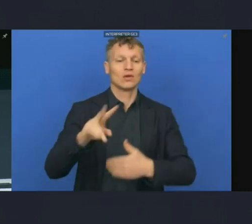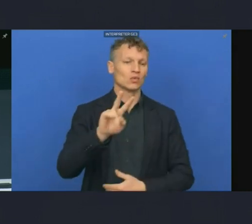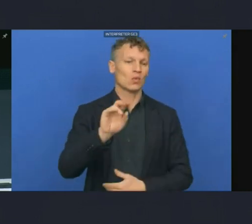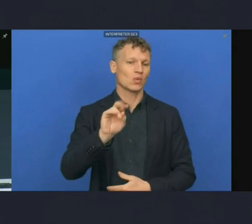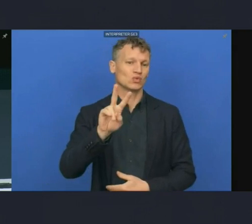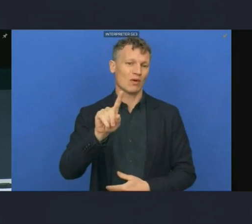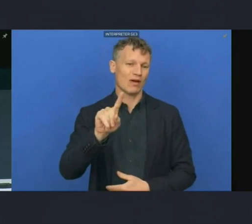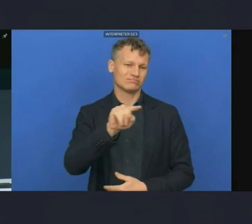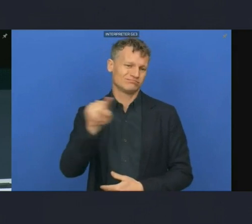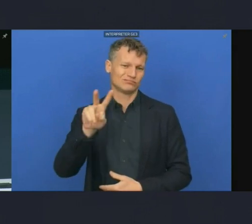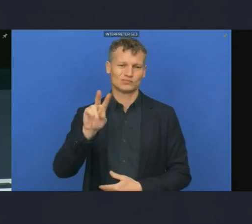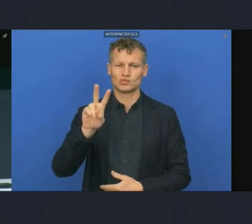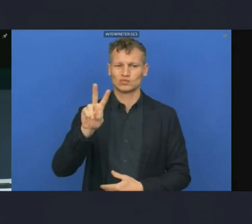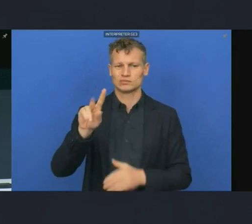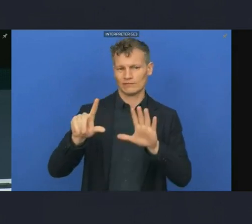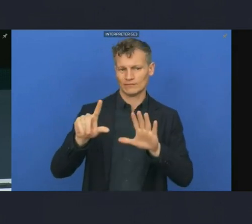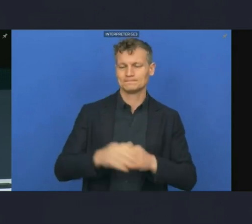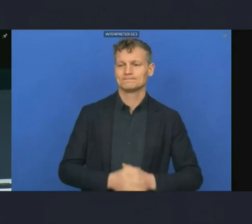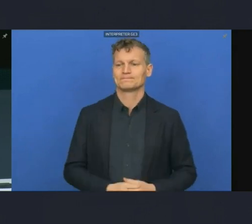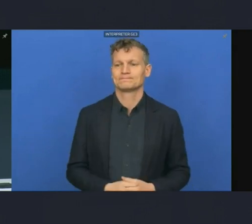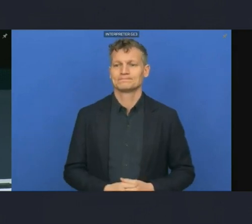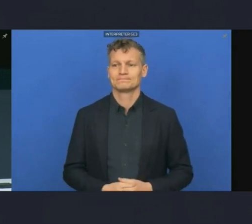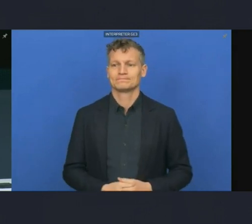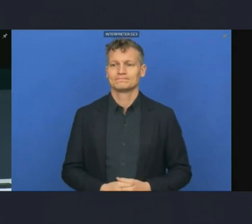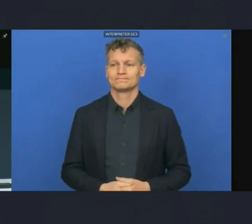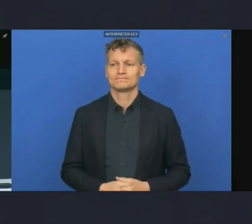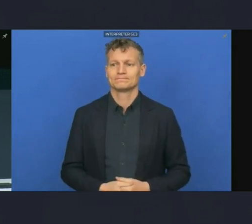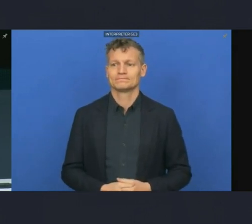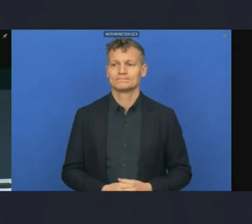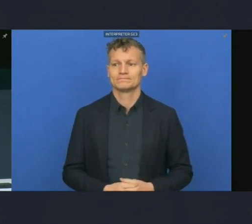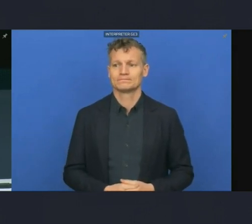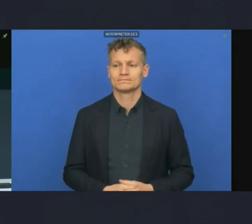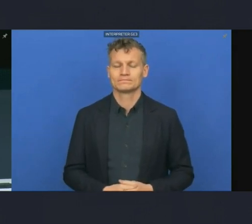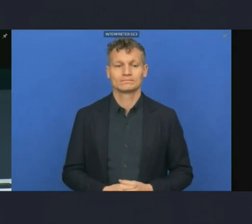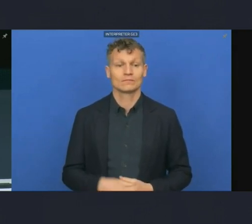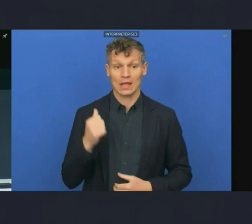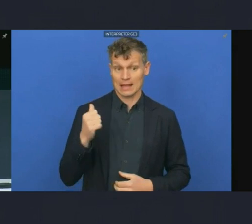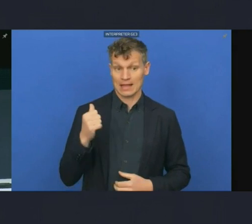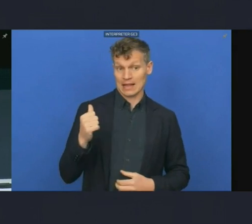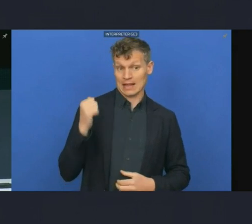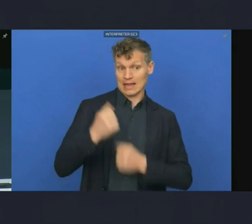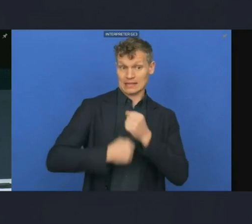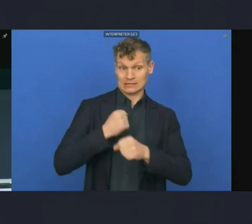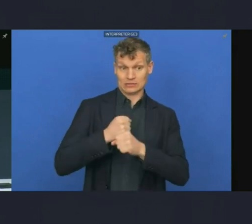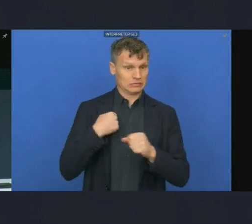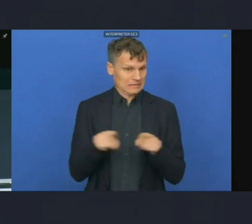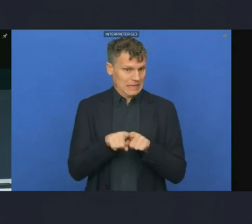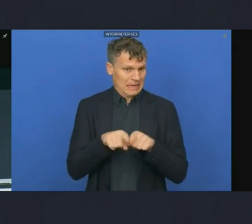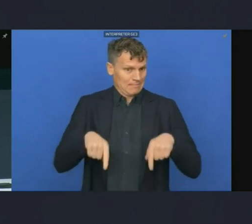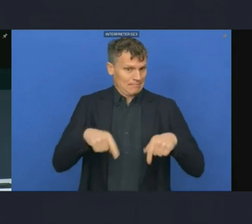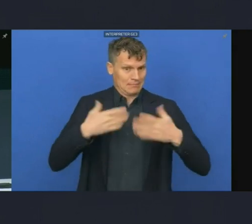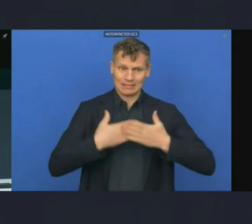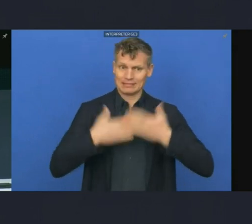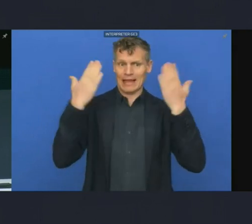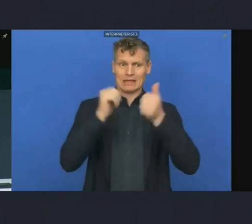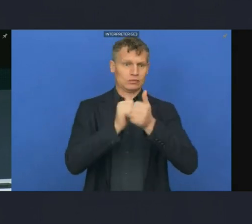2021-2027. Last year, in this same Sport Info Day, we had the opportunity